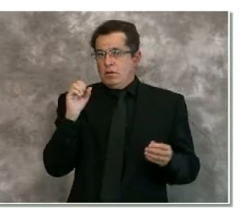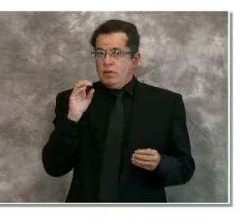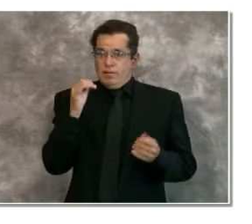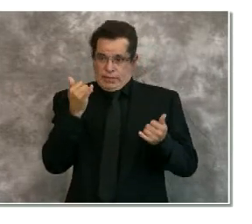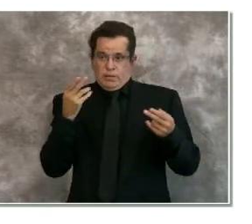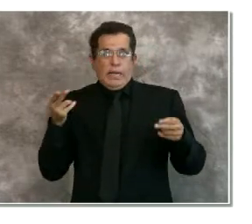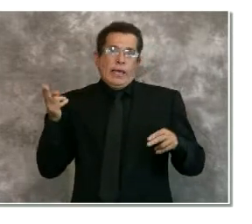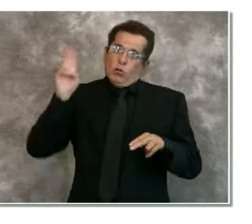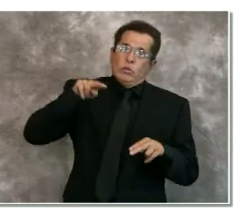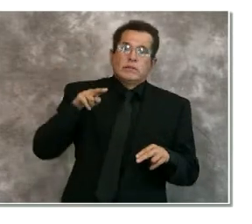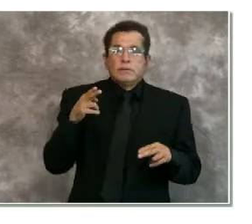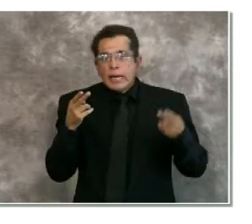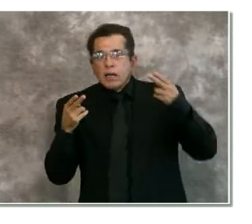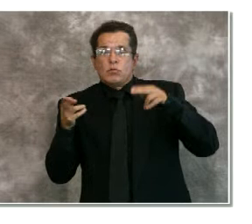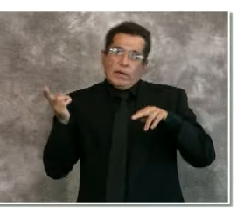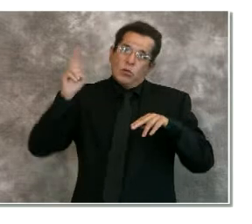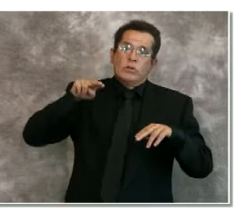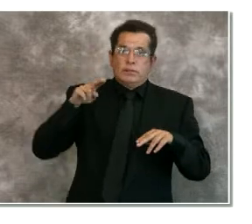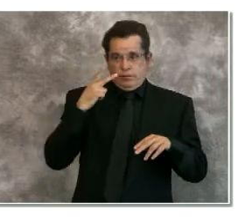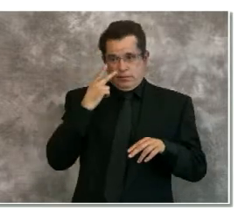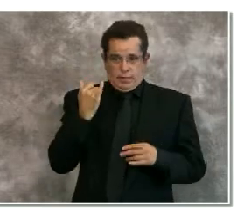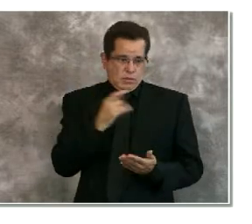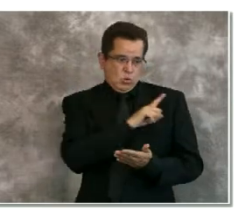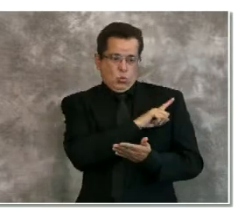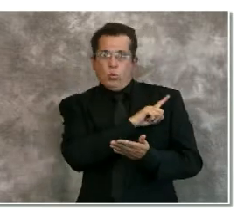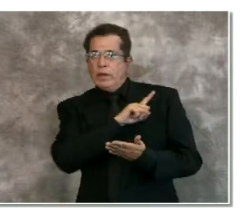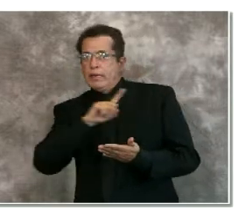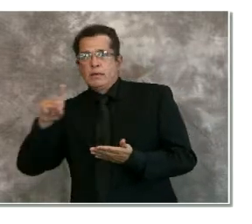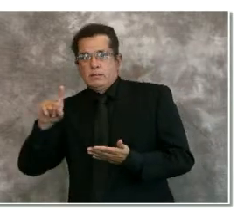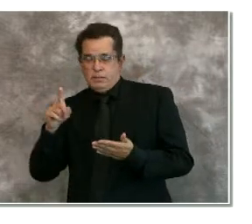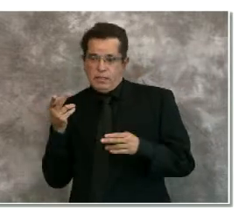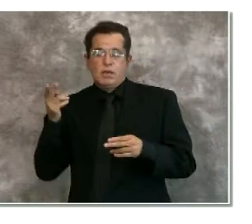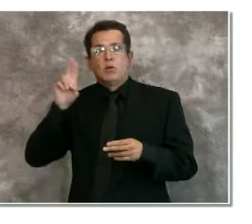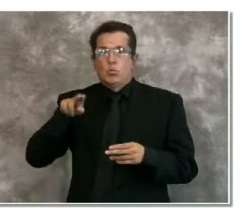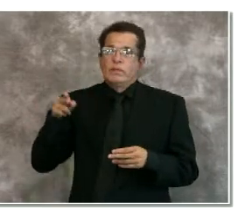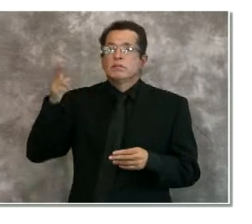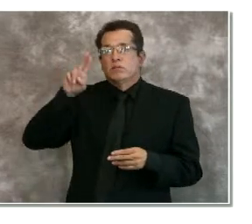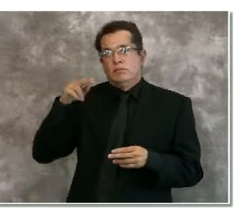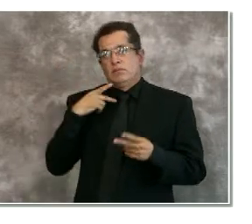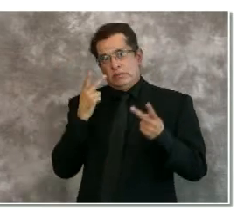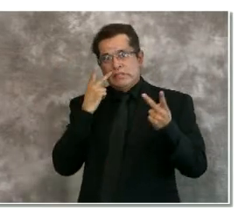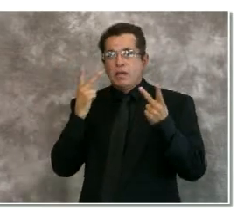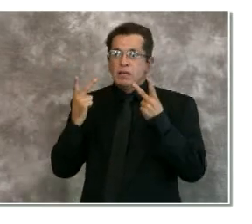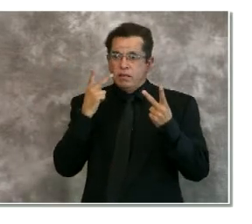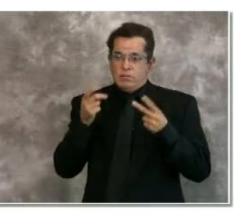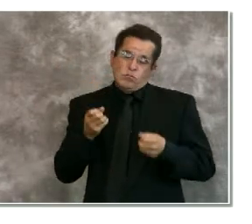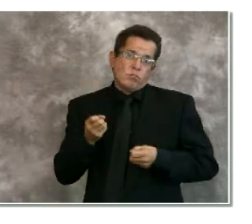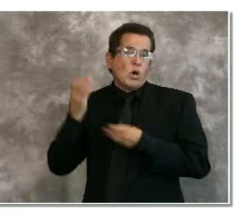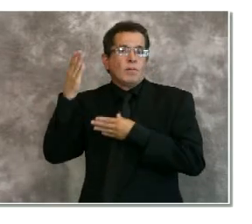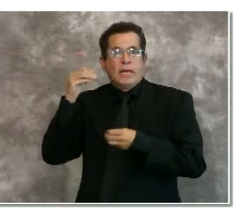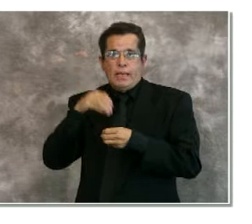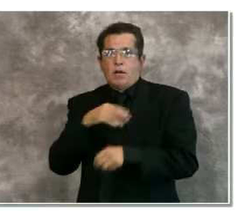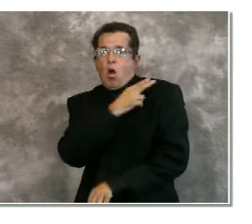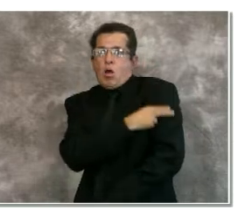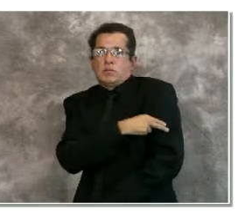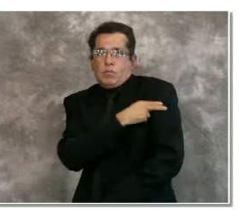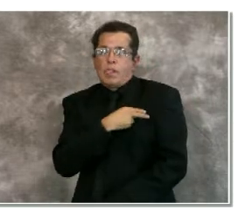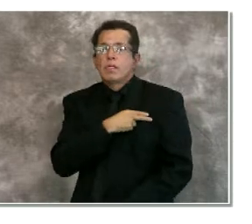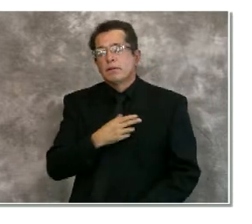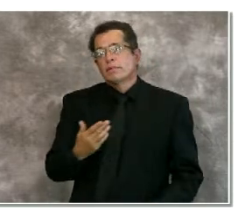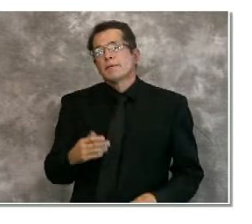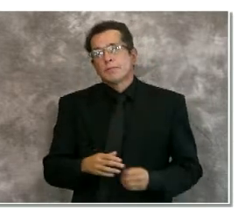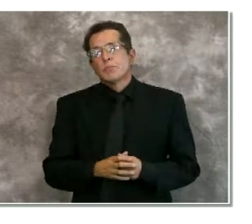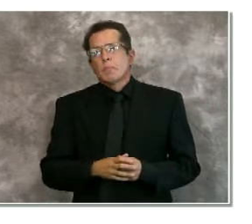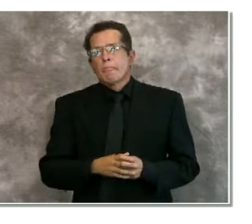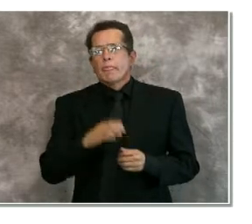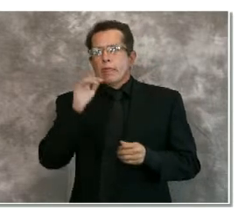are increasing, and you can see over the course of the last week the steady increase that we've seen in COVID-related hospitalizations.